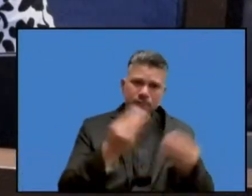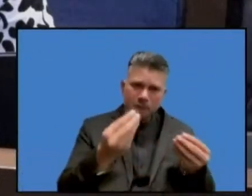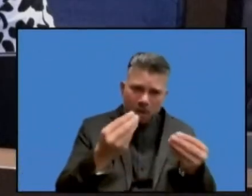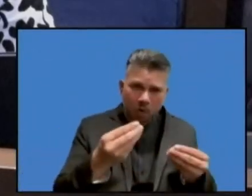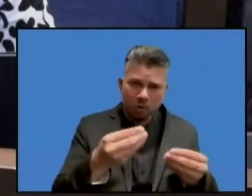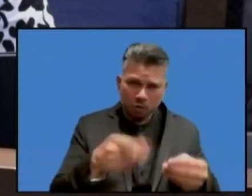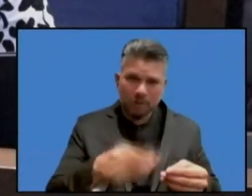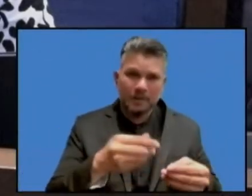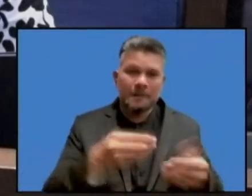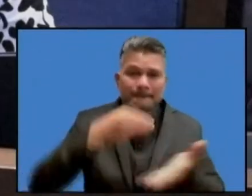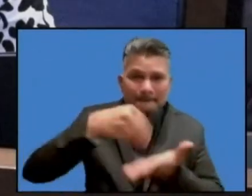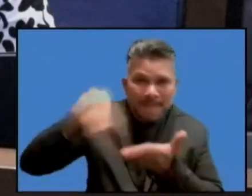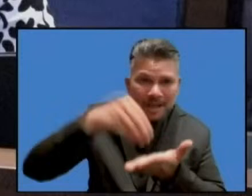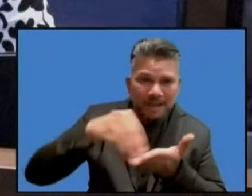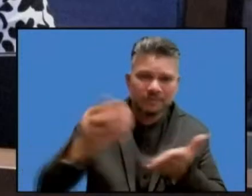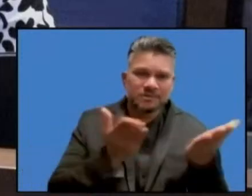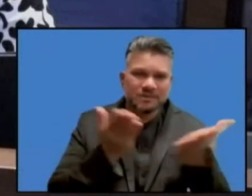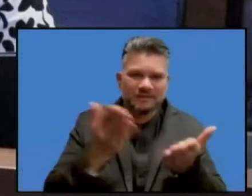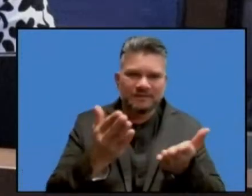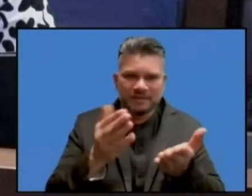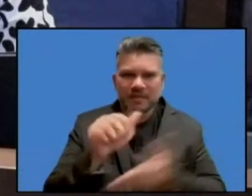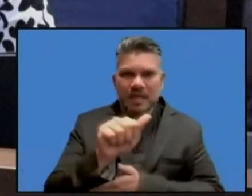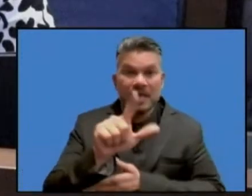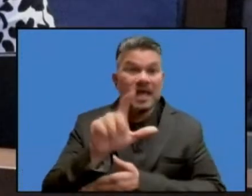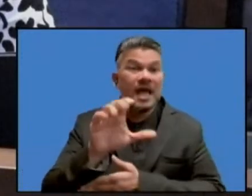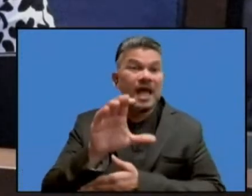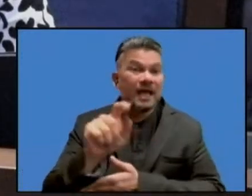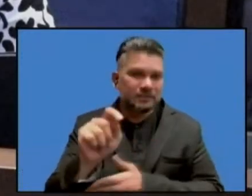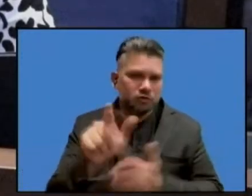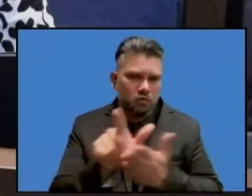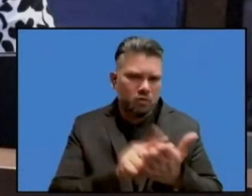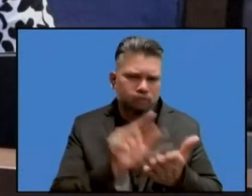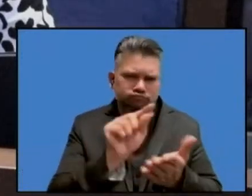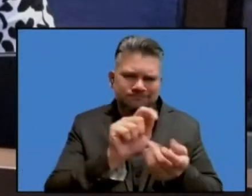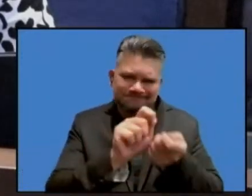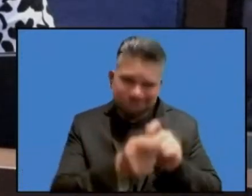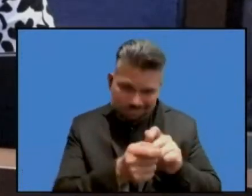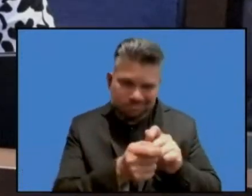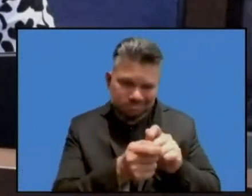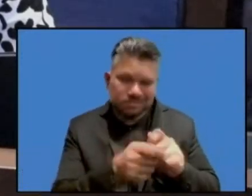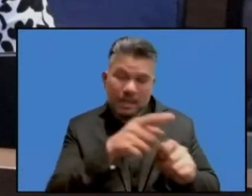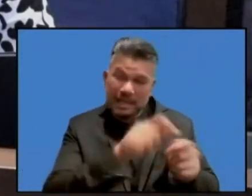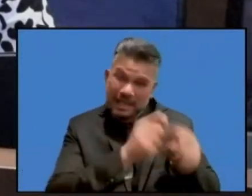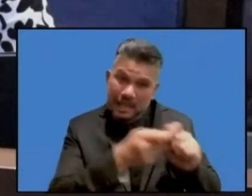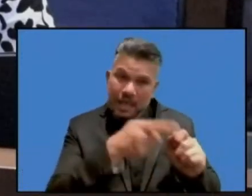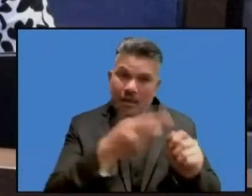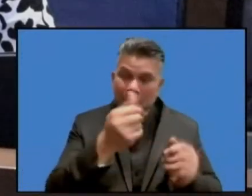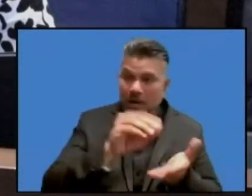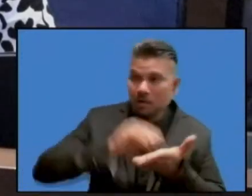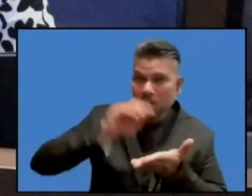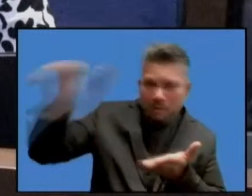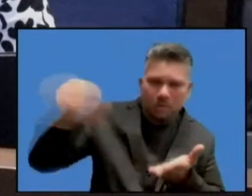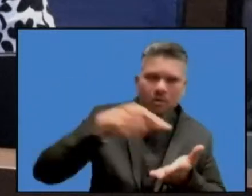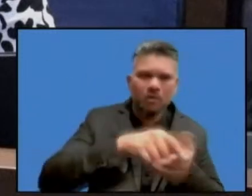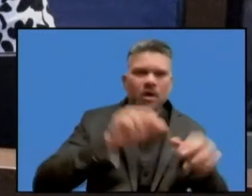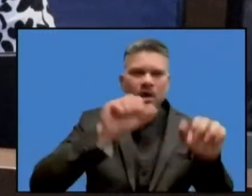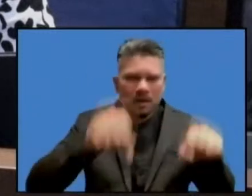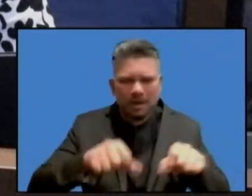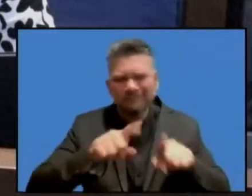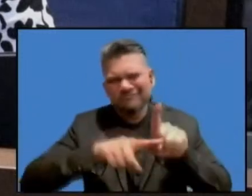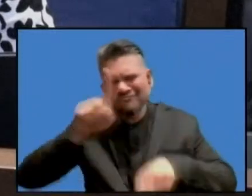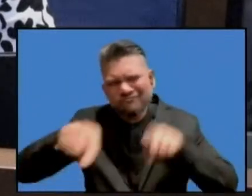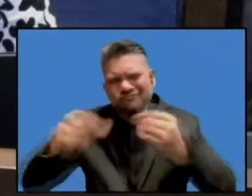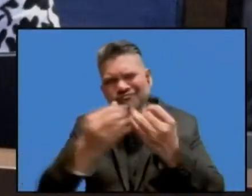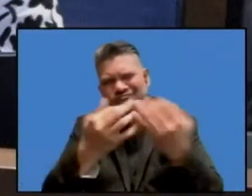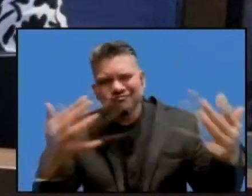money transfer was diversified, which is improving the convenience and protection of users, including migrant workers. Thank